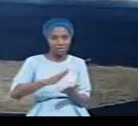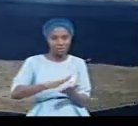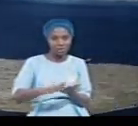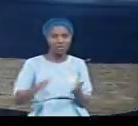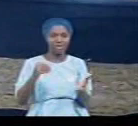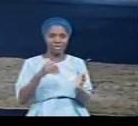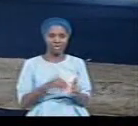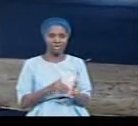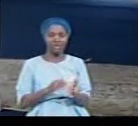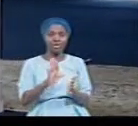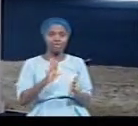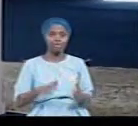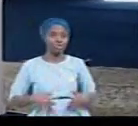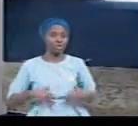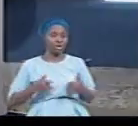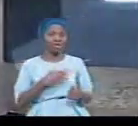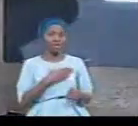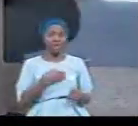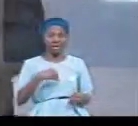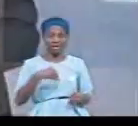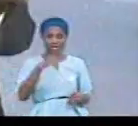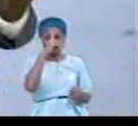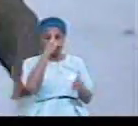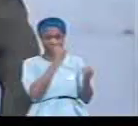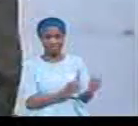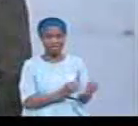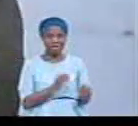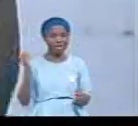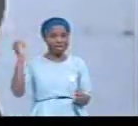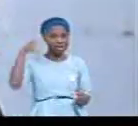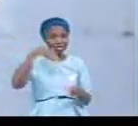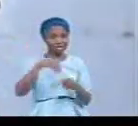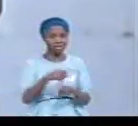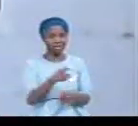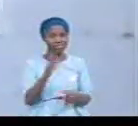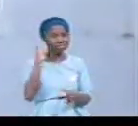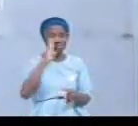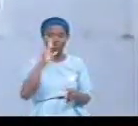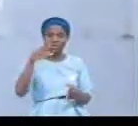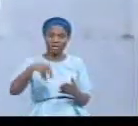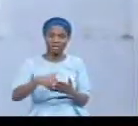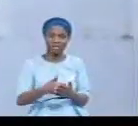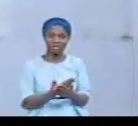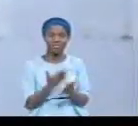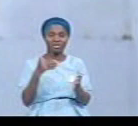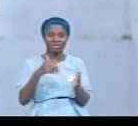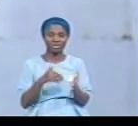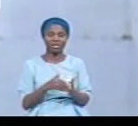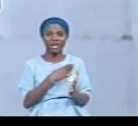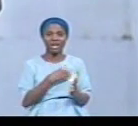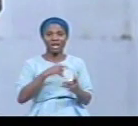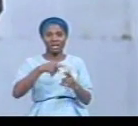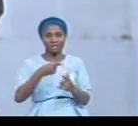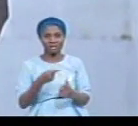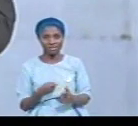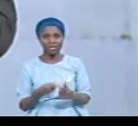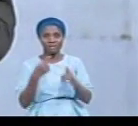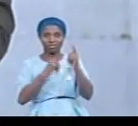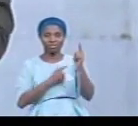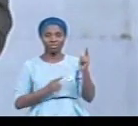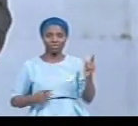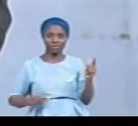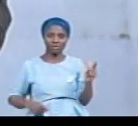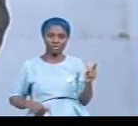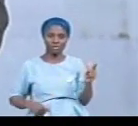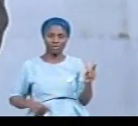your faith and the grace in you will be refreshed again, and then the Lord